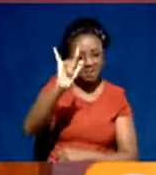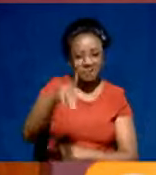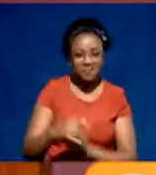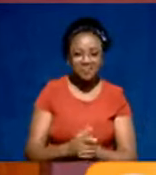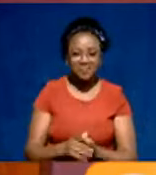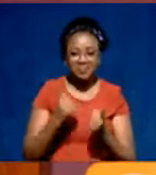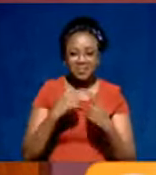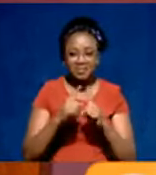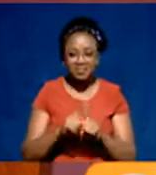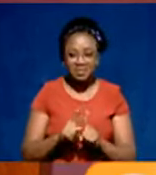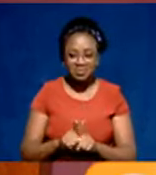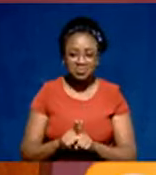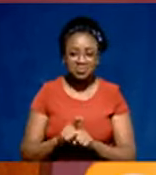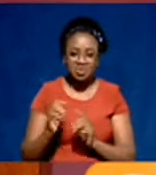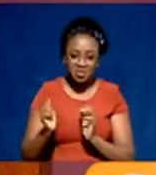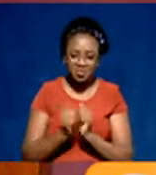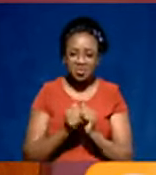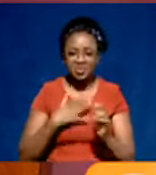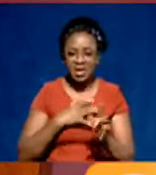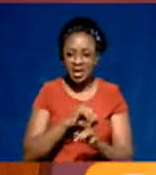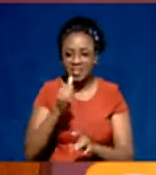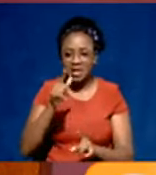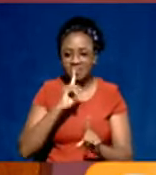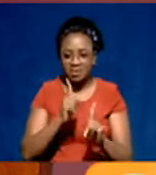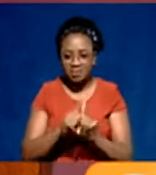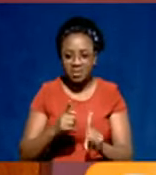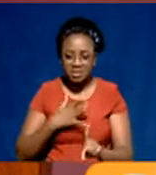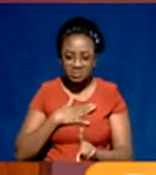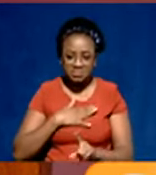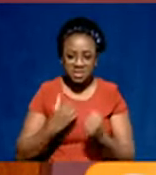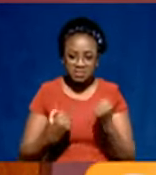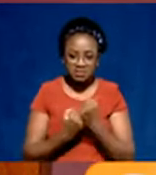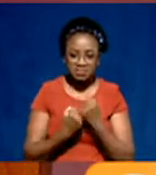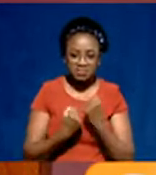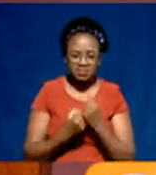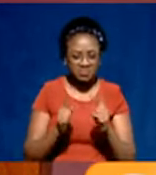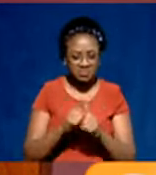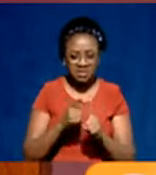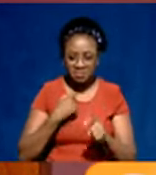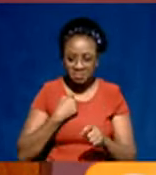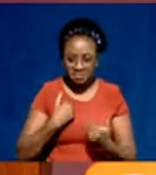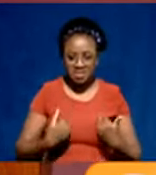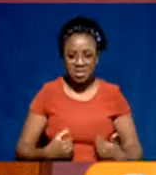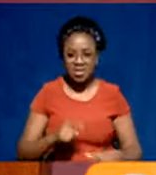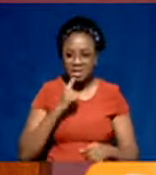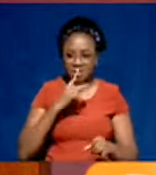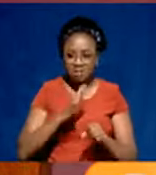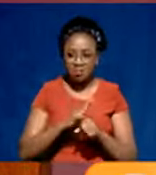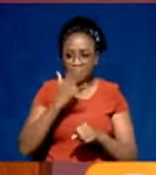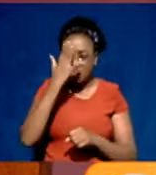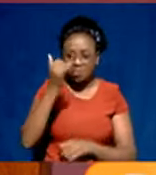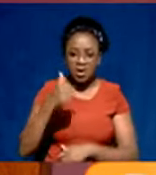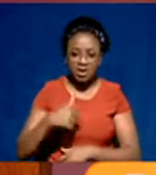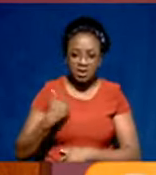they've been there together with my siblings. And I promised myself because I'm a joker,